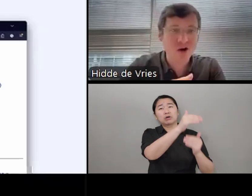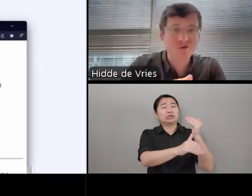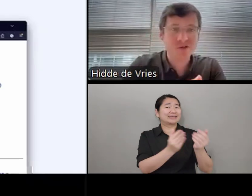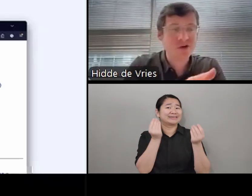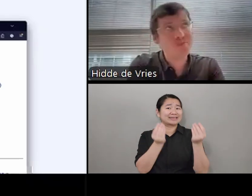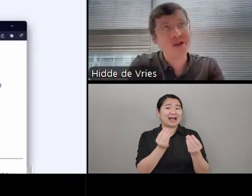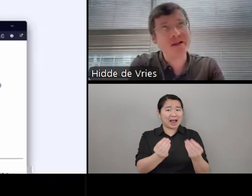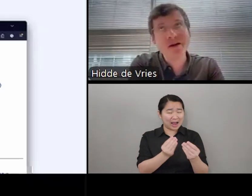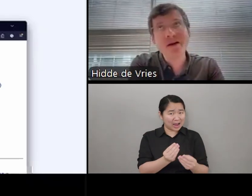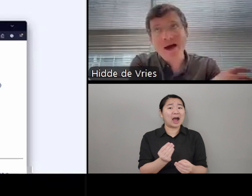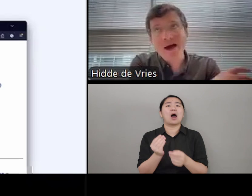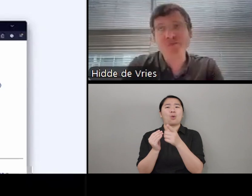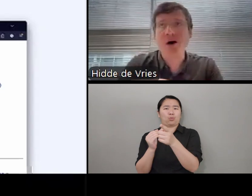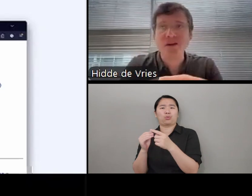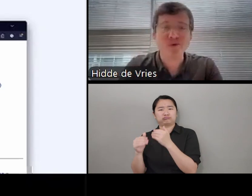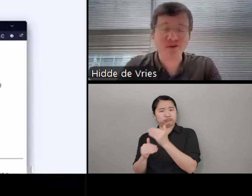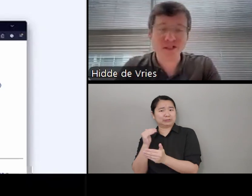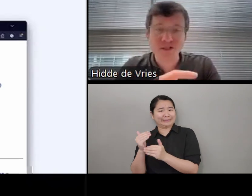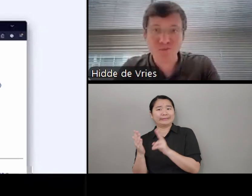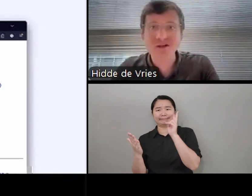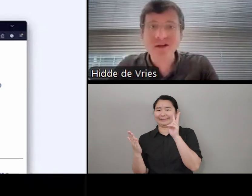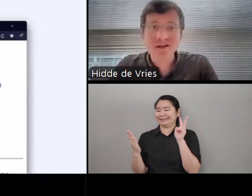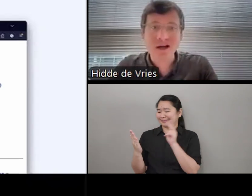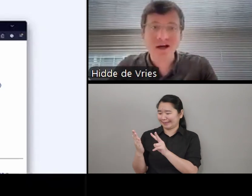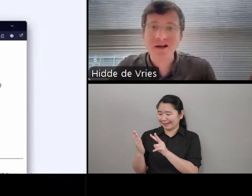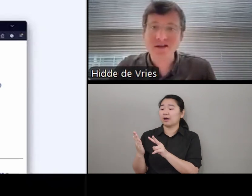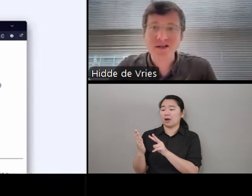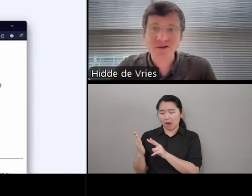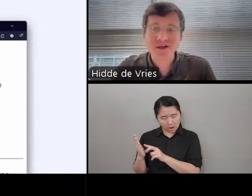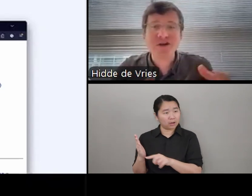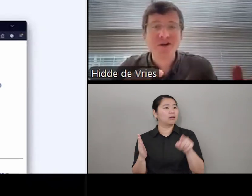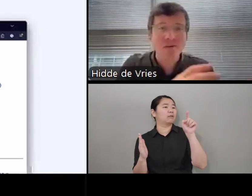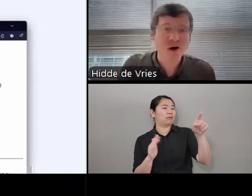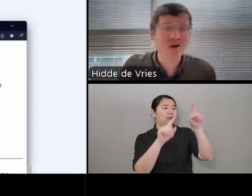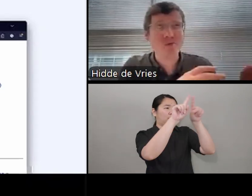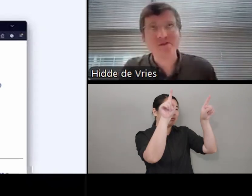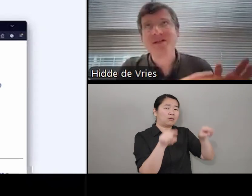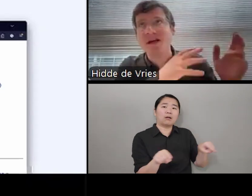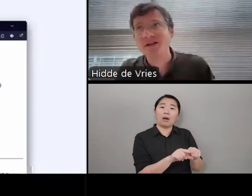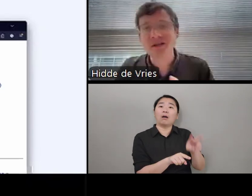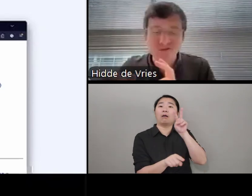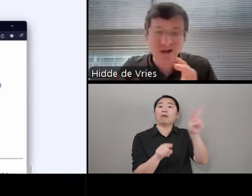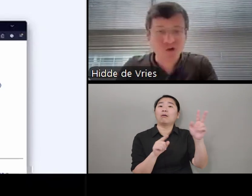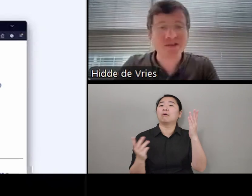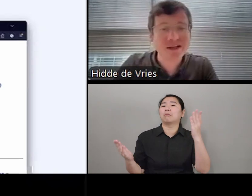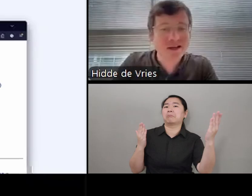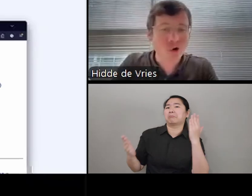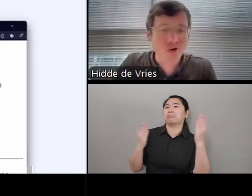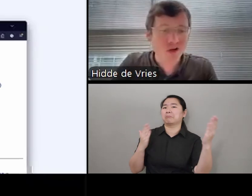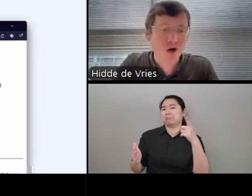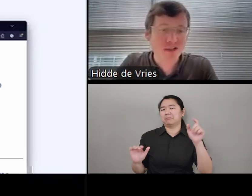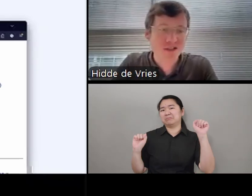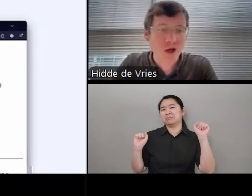is part of your scope, then every part of that process should be. As soon as you include one part of a process, then you need to include